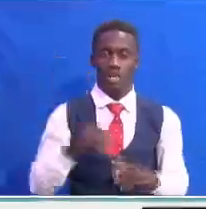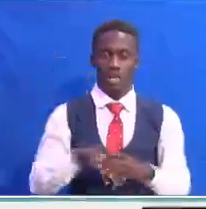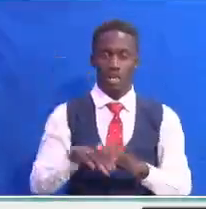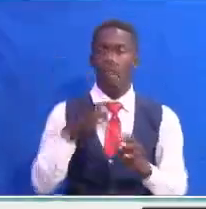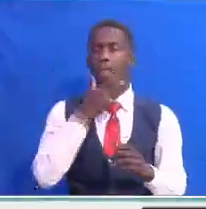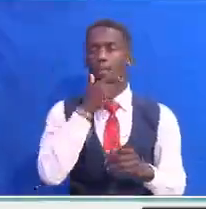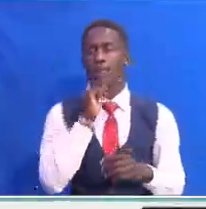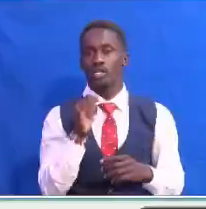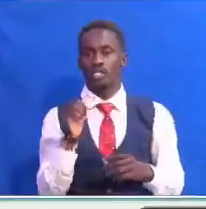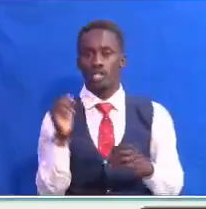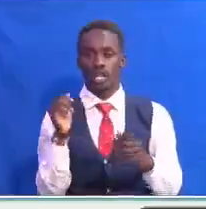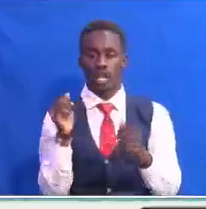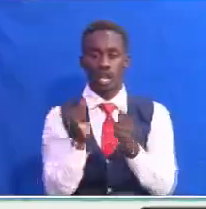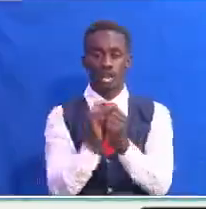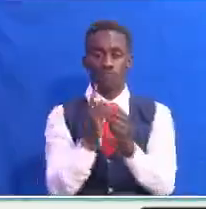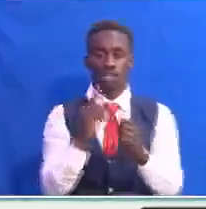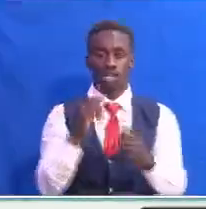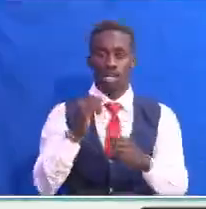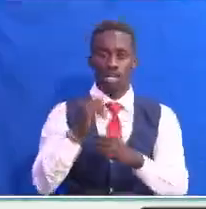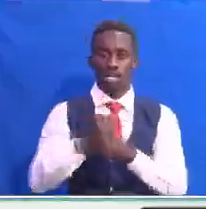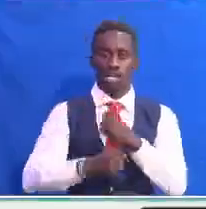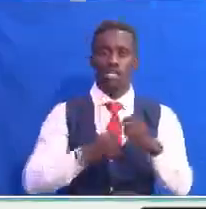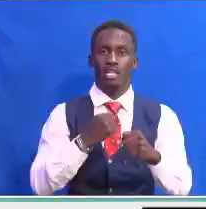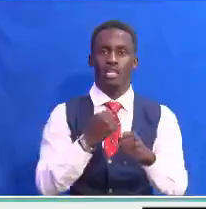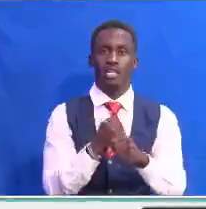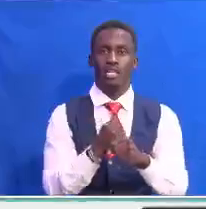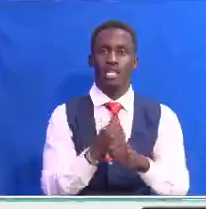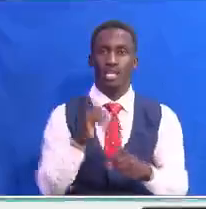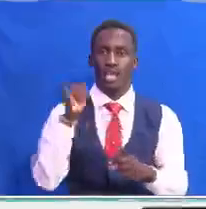years, 200 meters freestyle category,